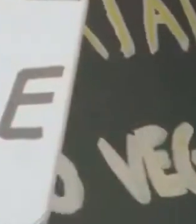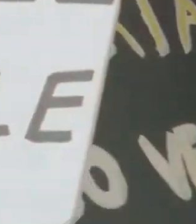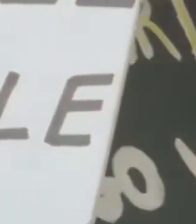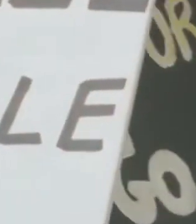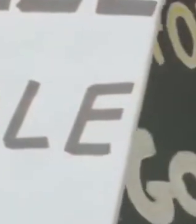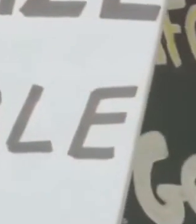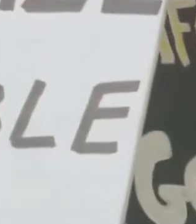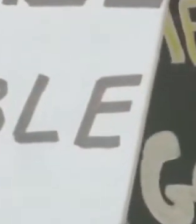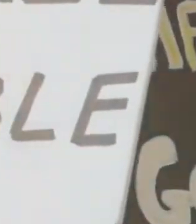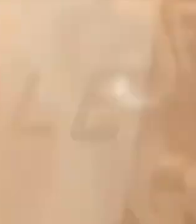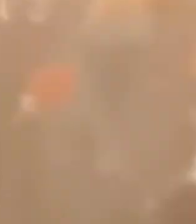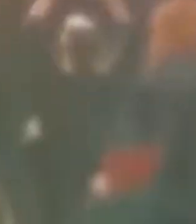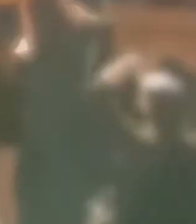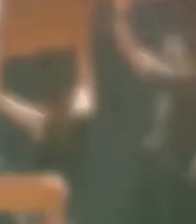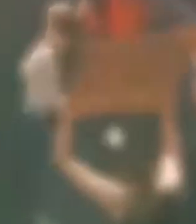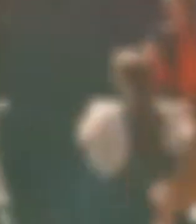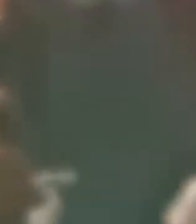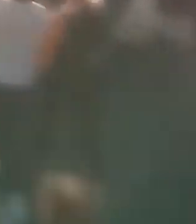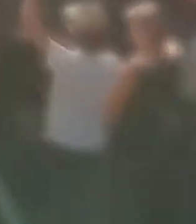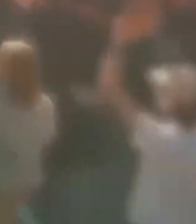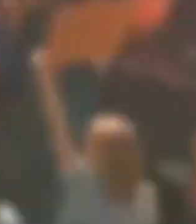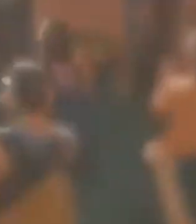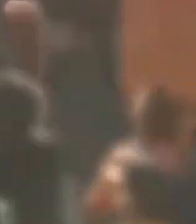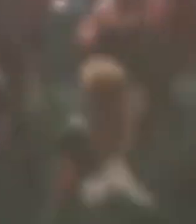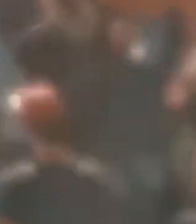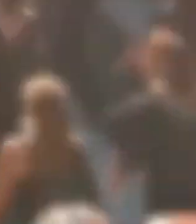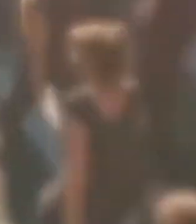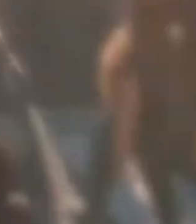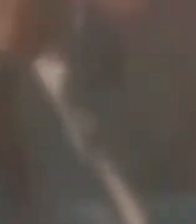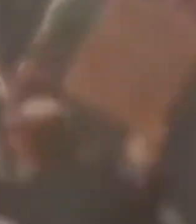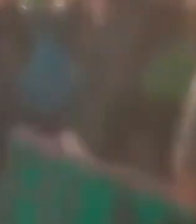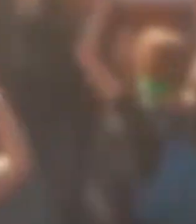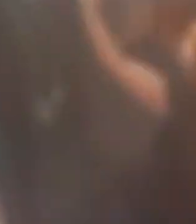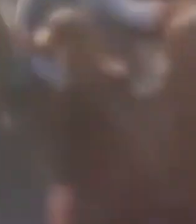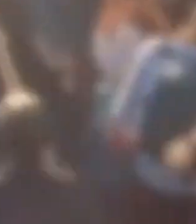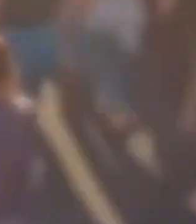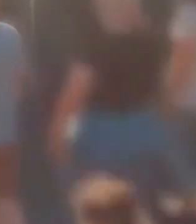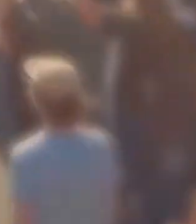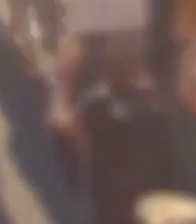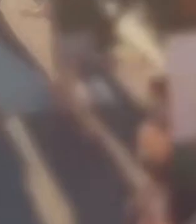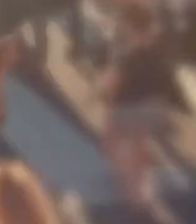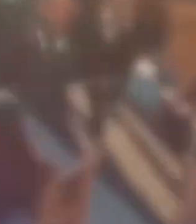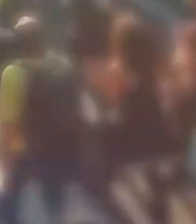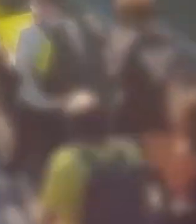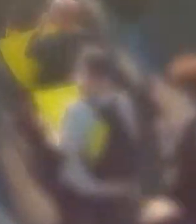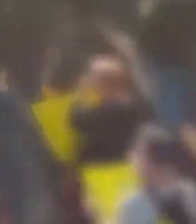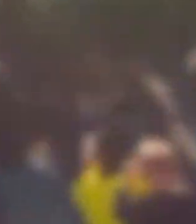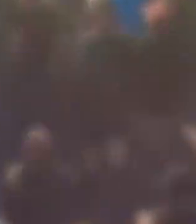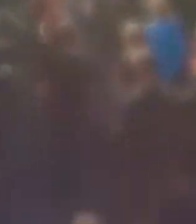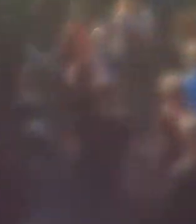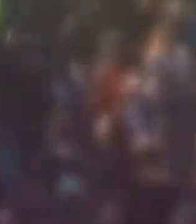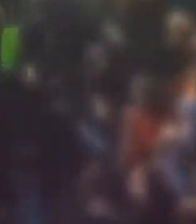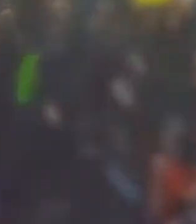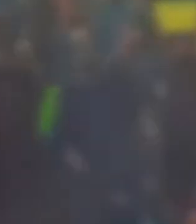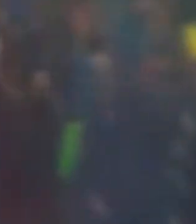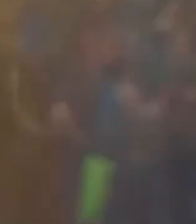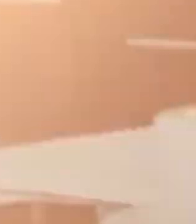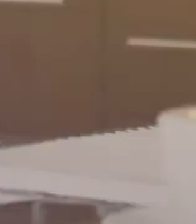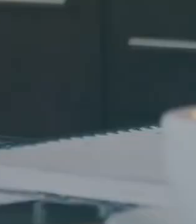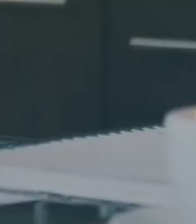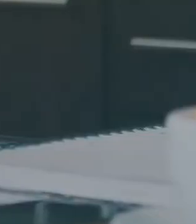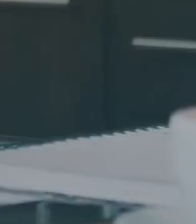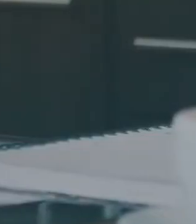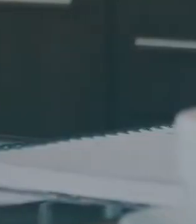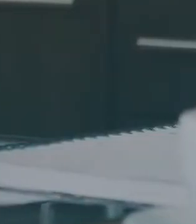climate action. They are mobilizing for racial justice and gender equality and are the champions of a more sustainable world. They are